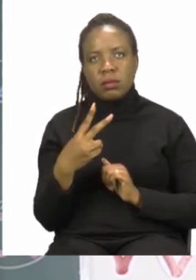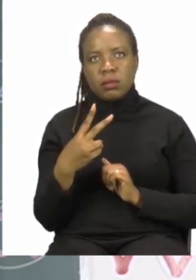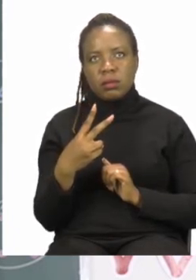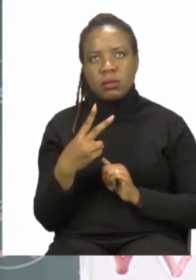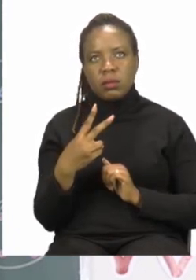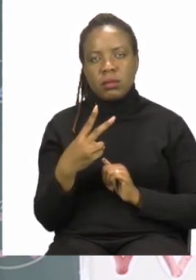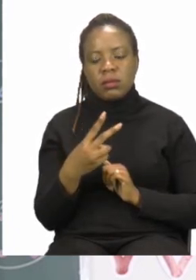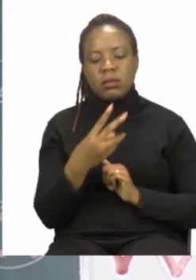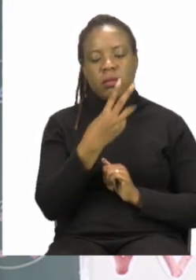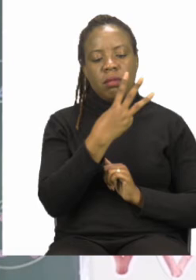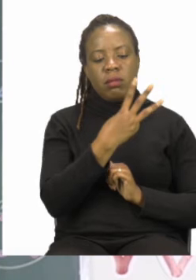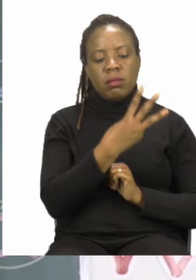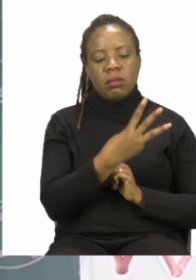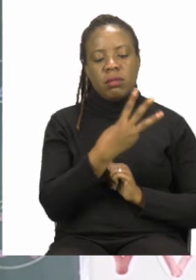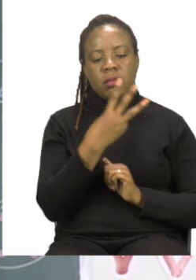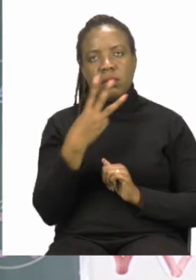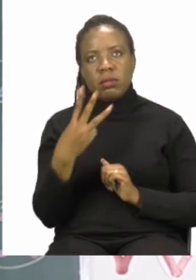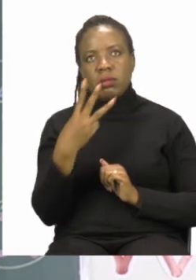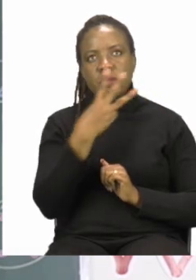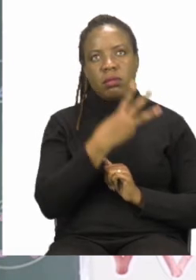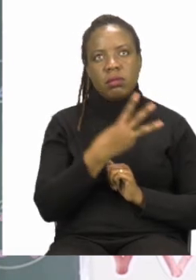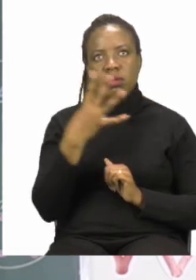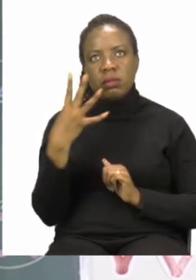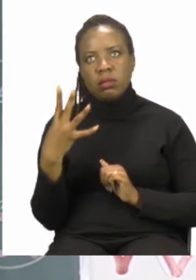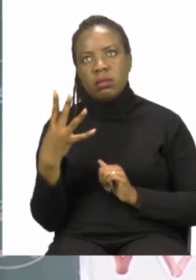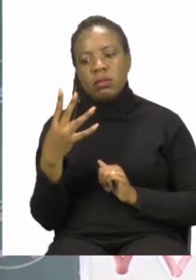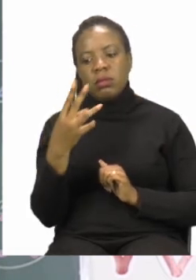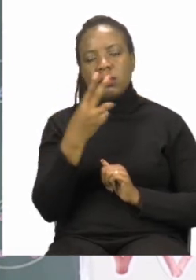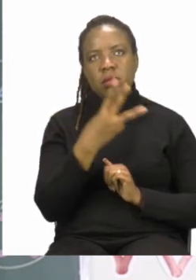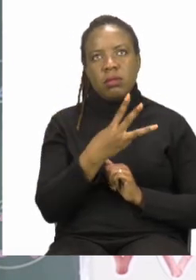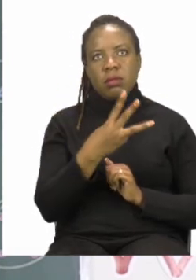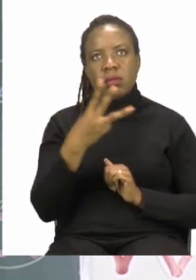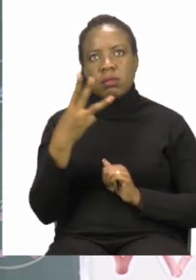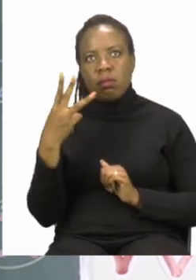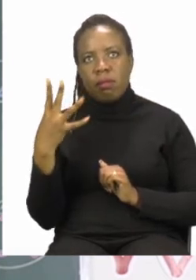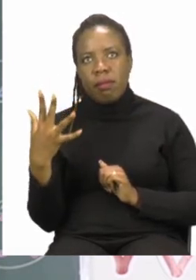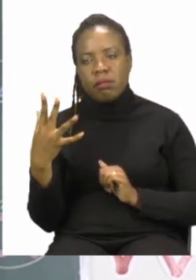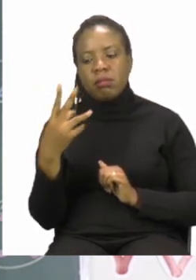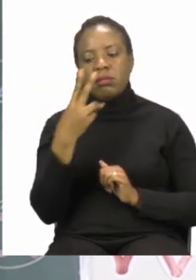From 32, we say 33, 34, 35,